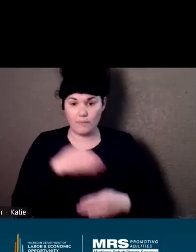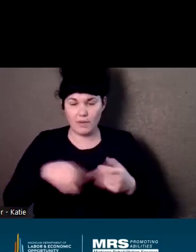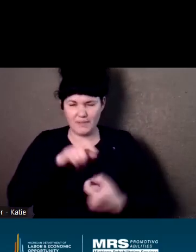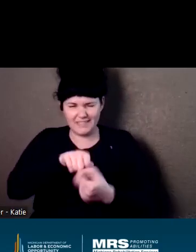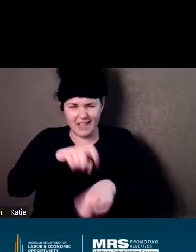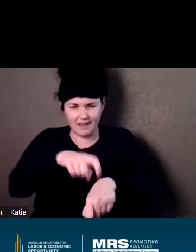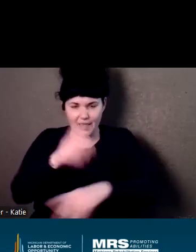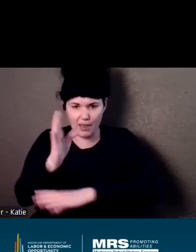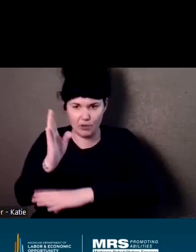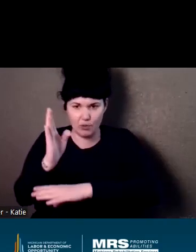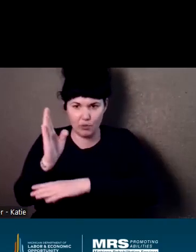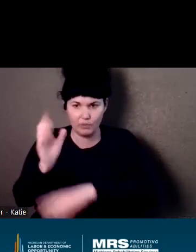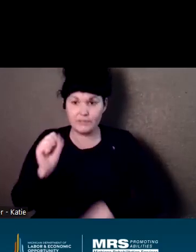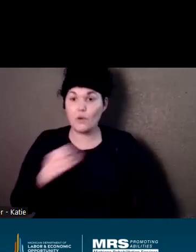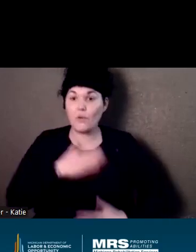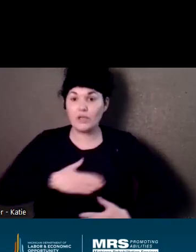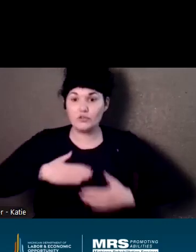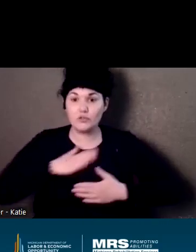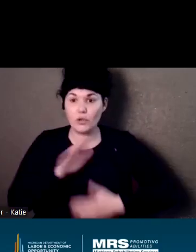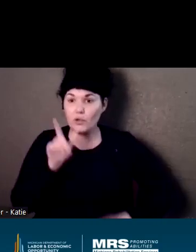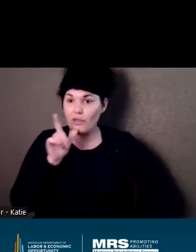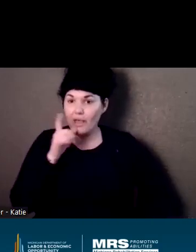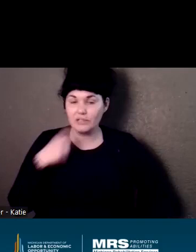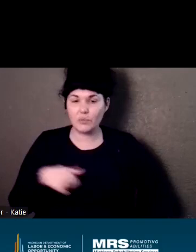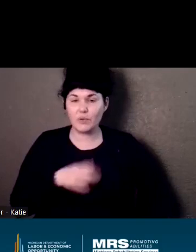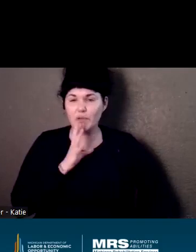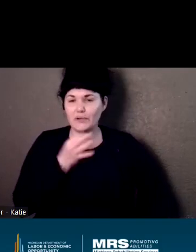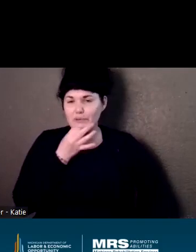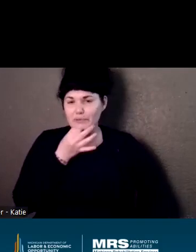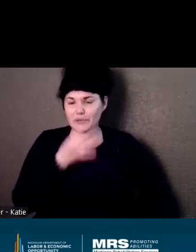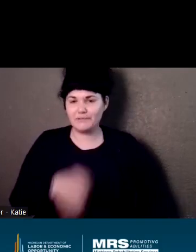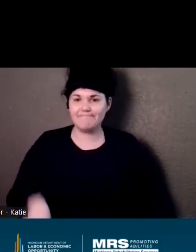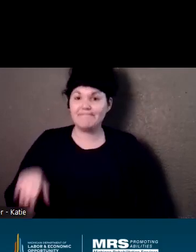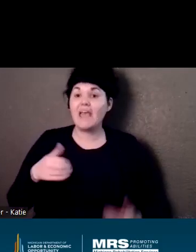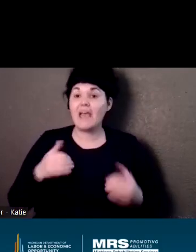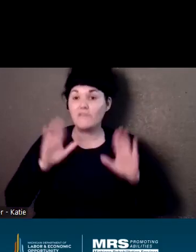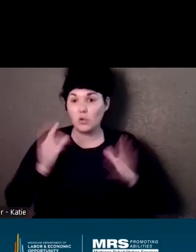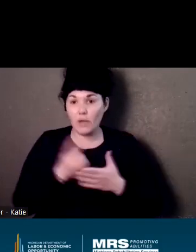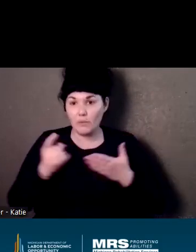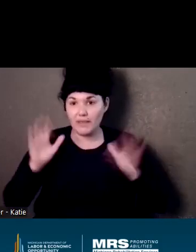noon. So enjoy your lunch, and we will talk to you soon. Have a great week.